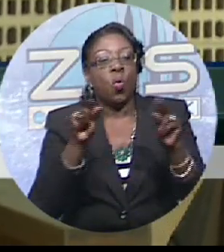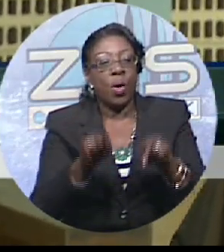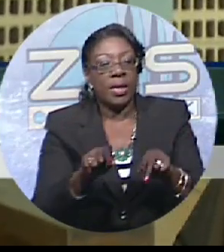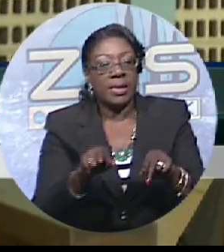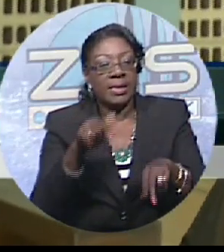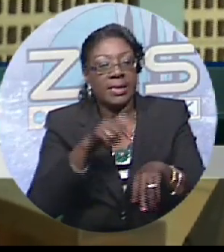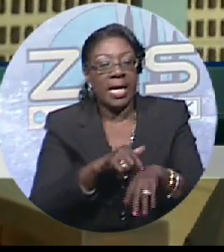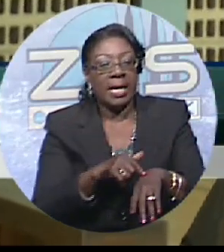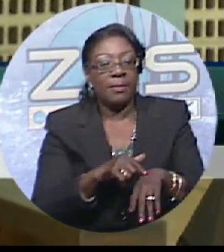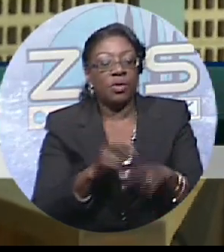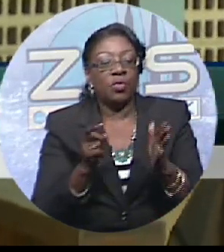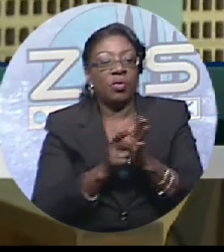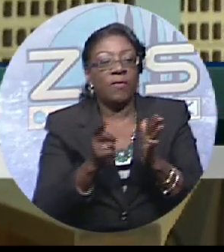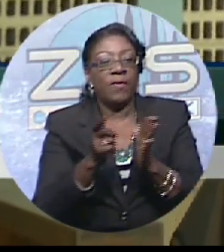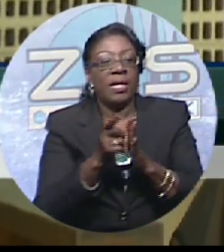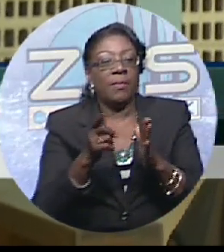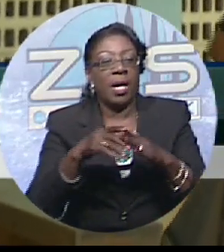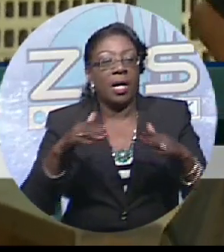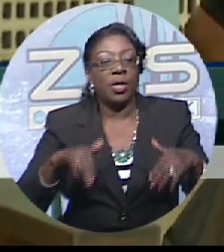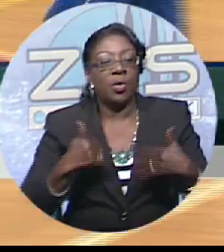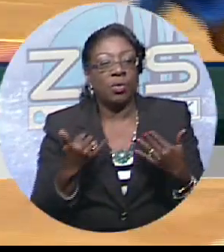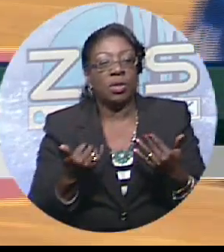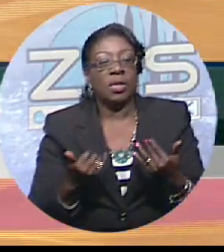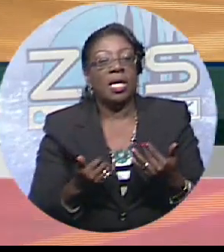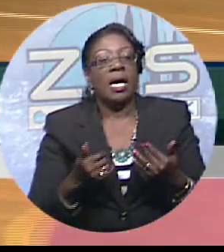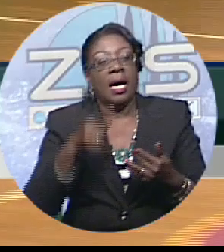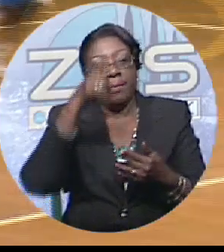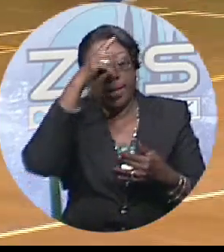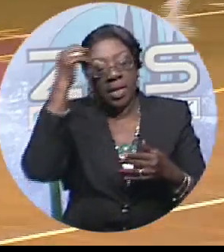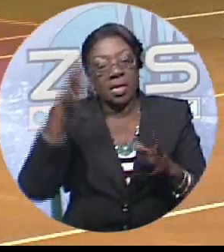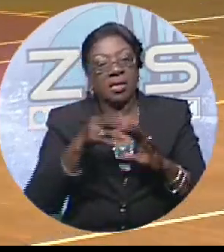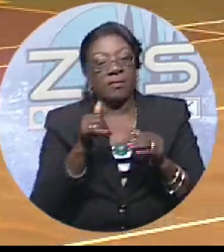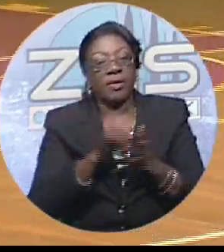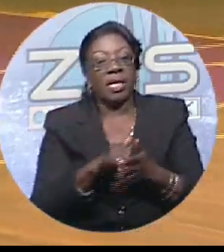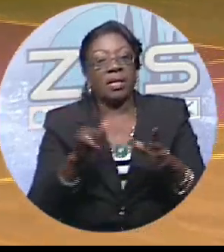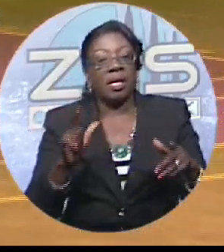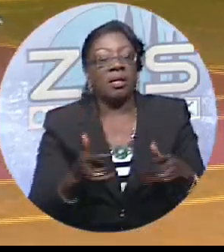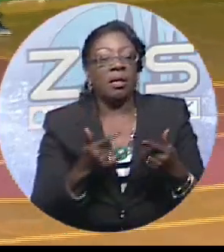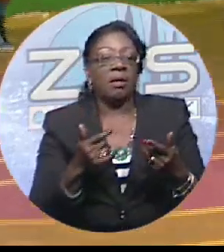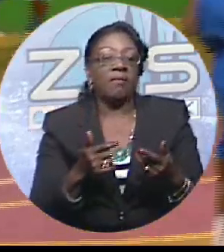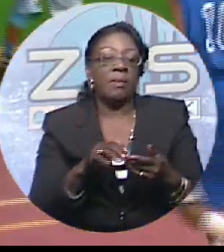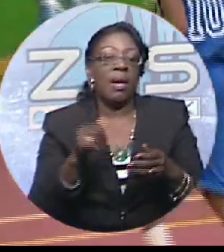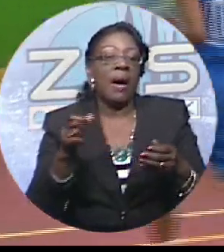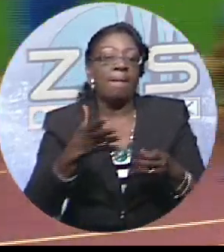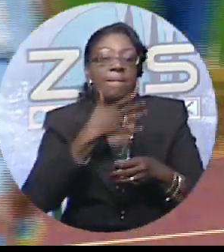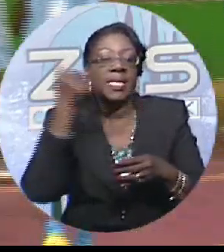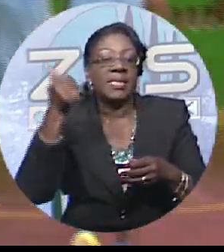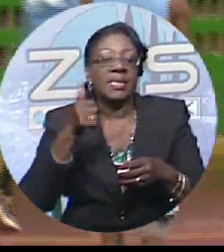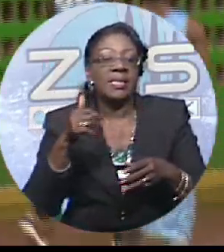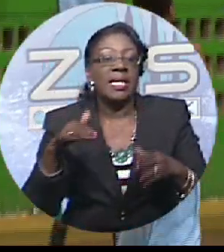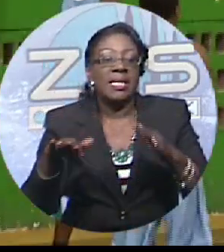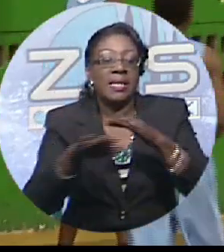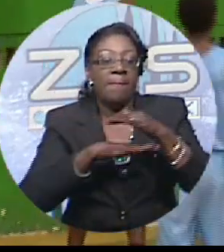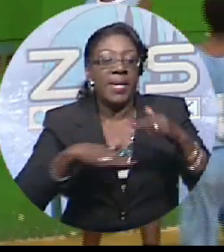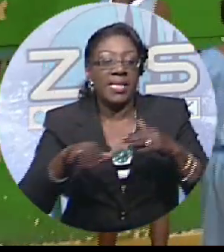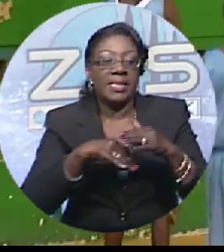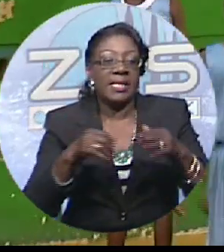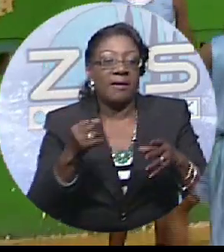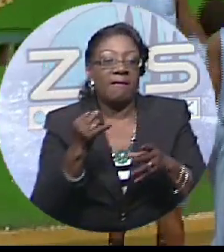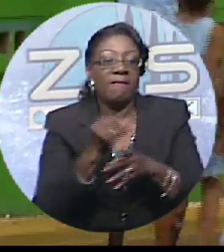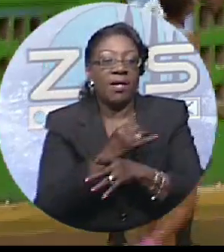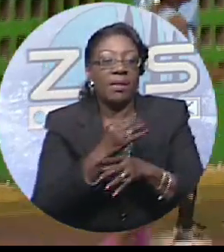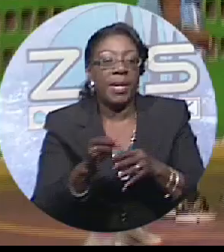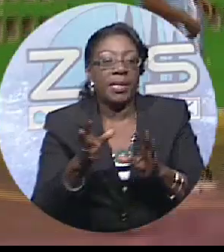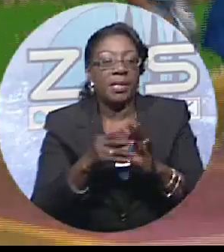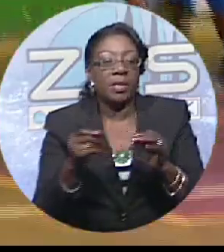develop our youths in our country. And because of that, I think a lot of kids are missing basic fundamentals in shooting,